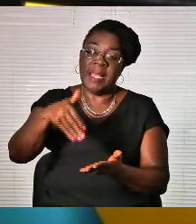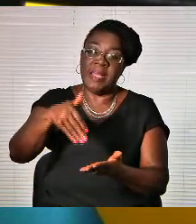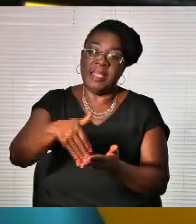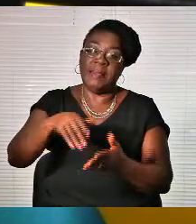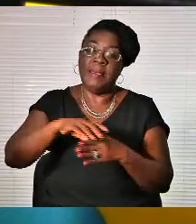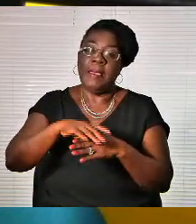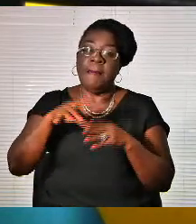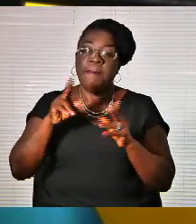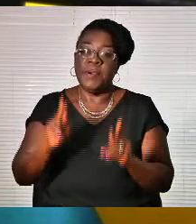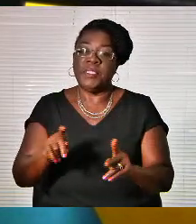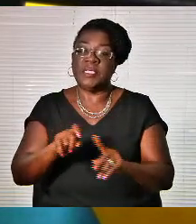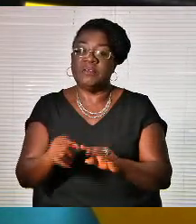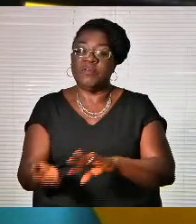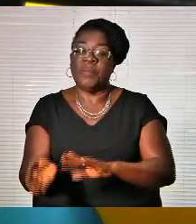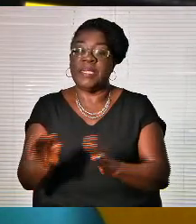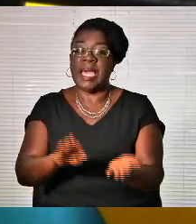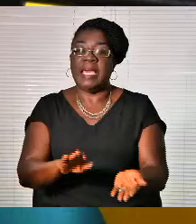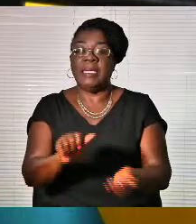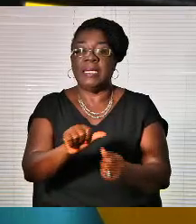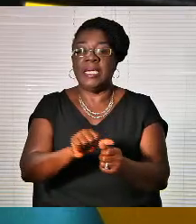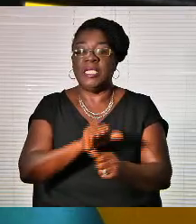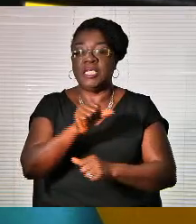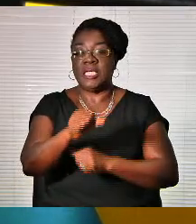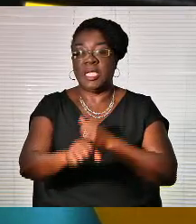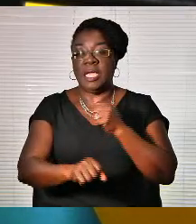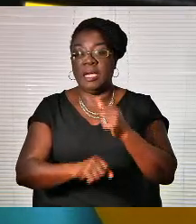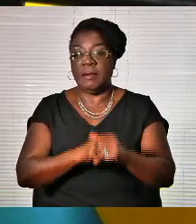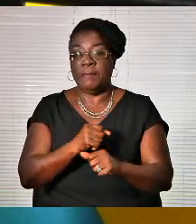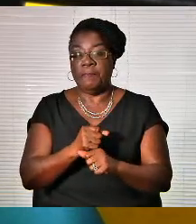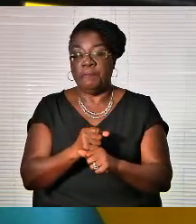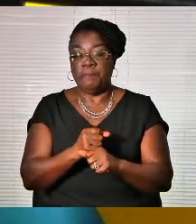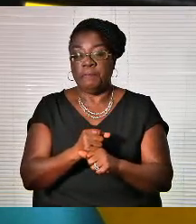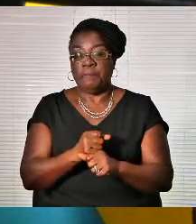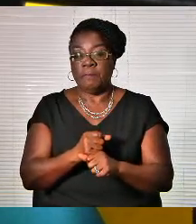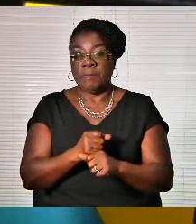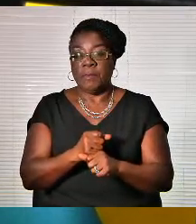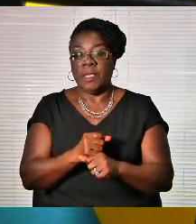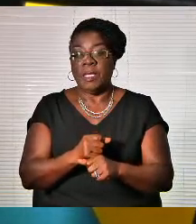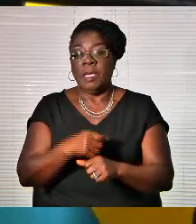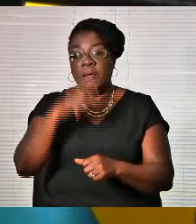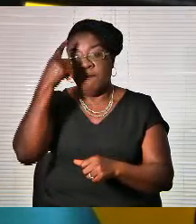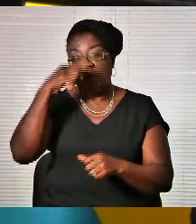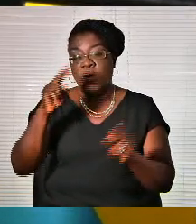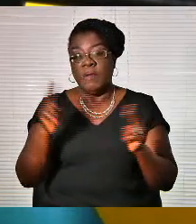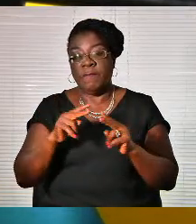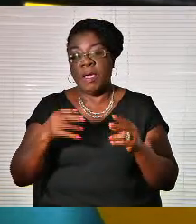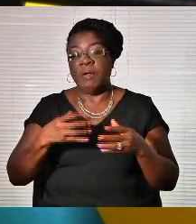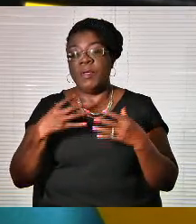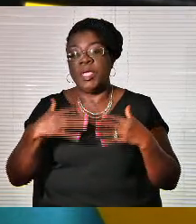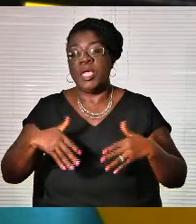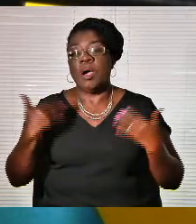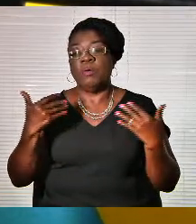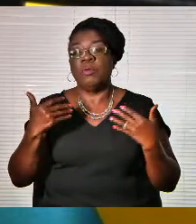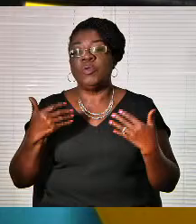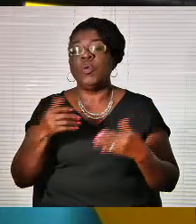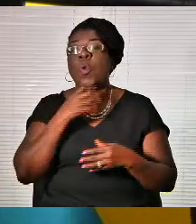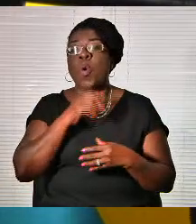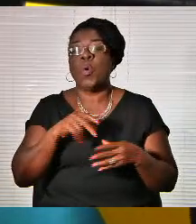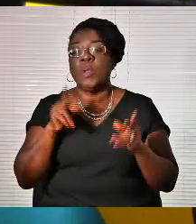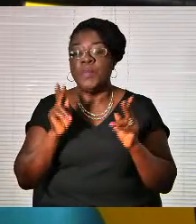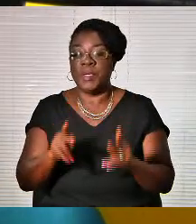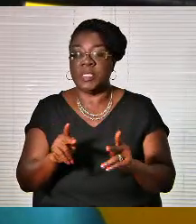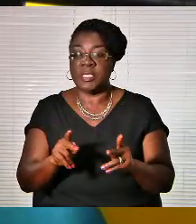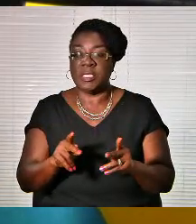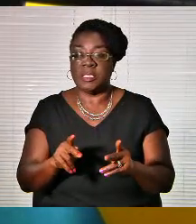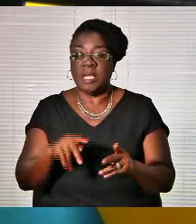Immunizations are important public health tools for the very young to older persons.